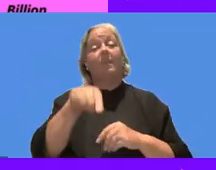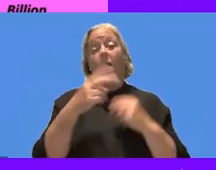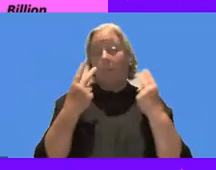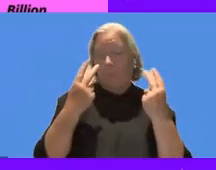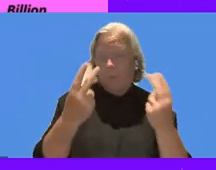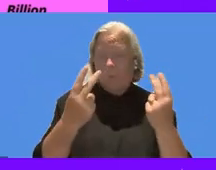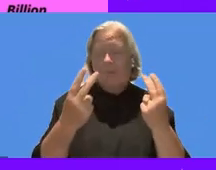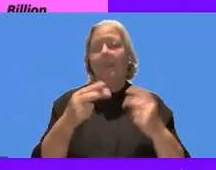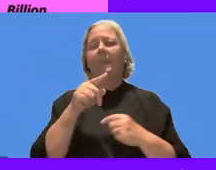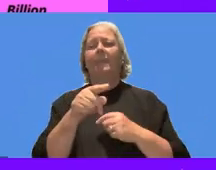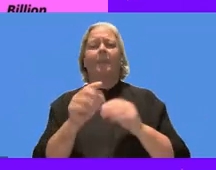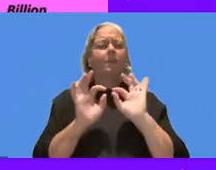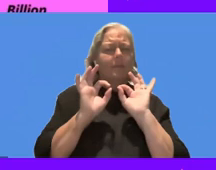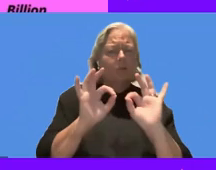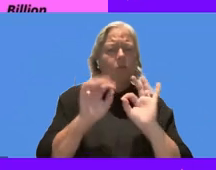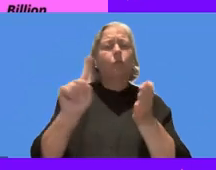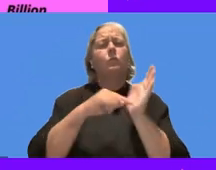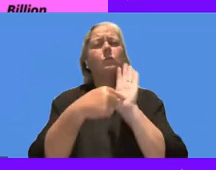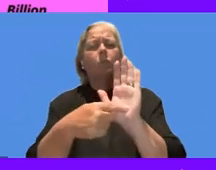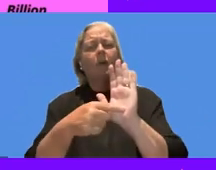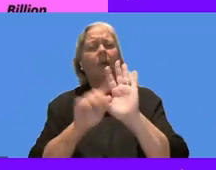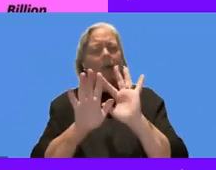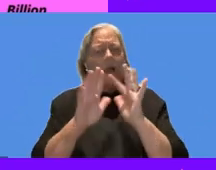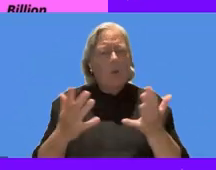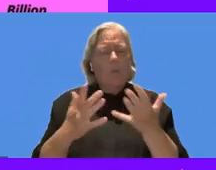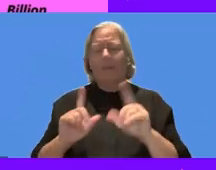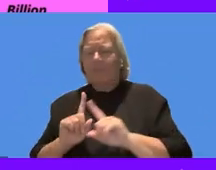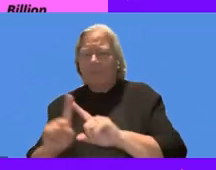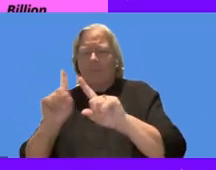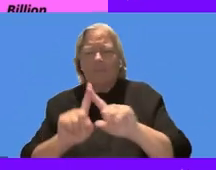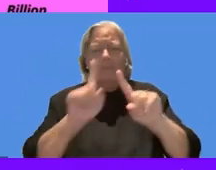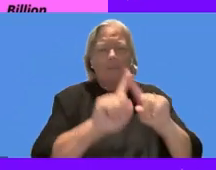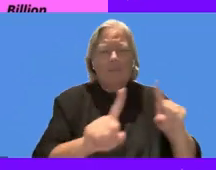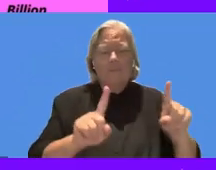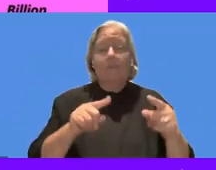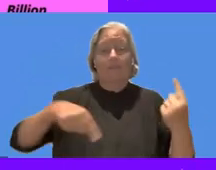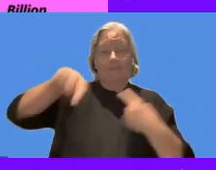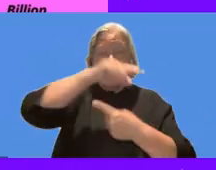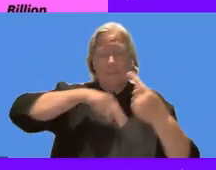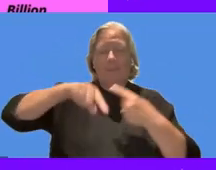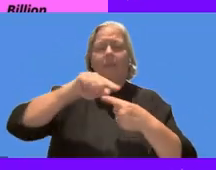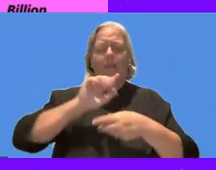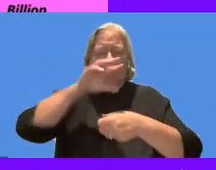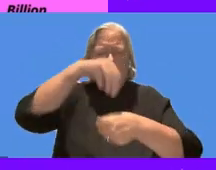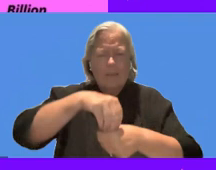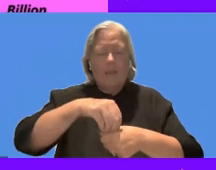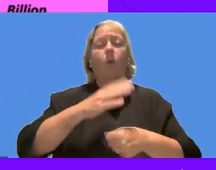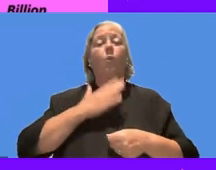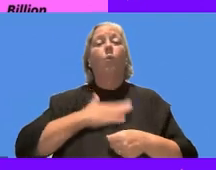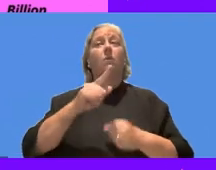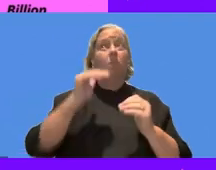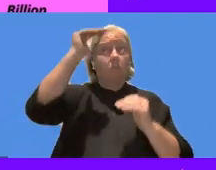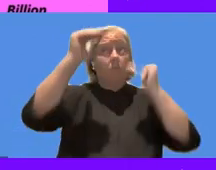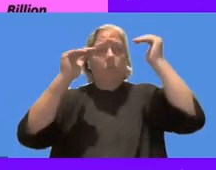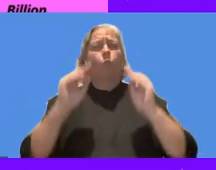great illustration of how different elements have come together to make the SDGs work for adolescents and young people. You